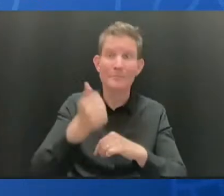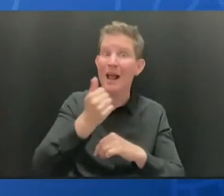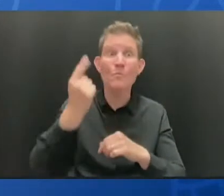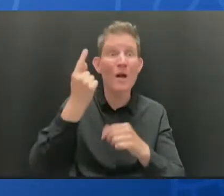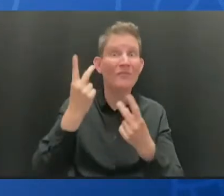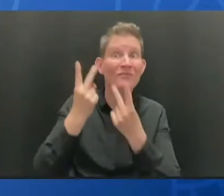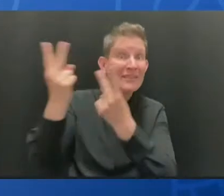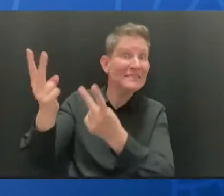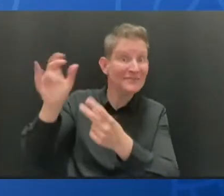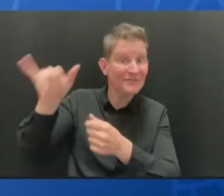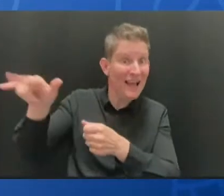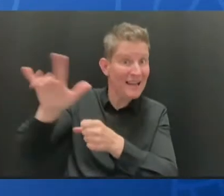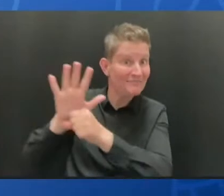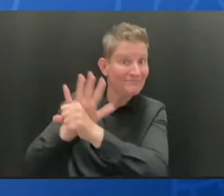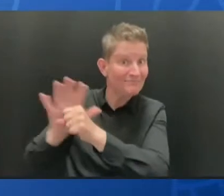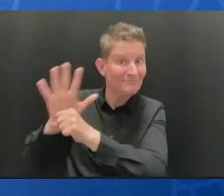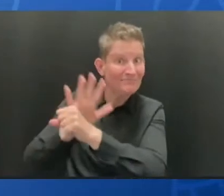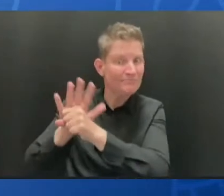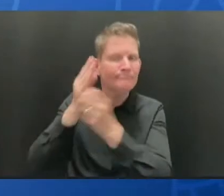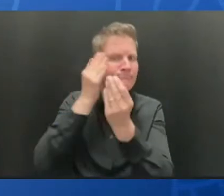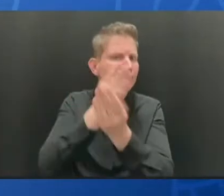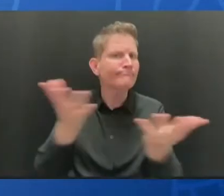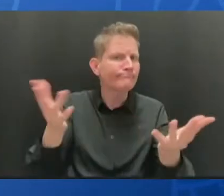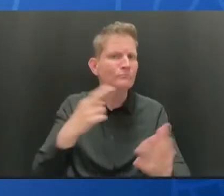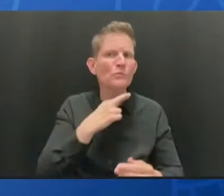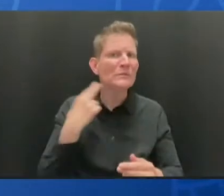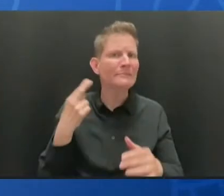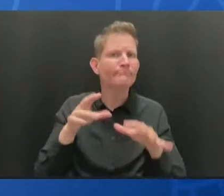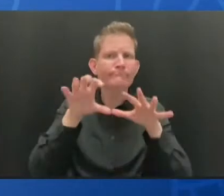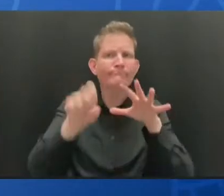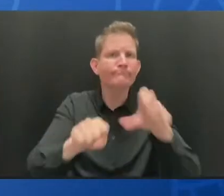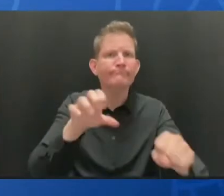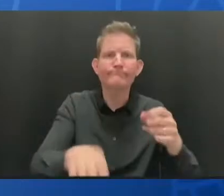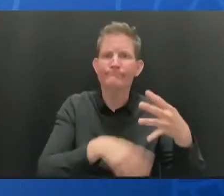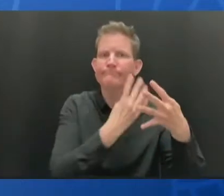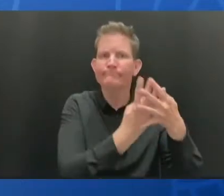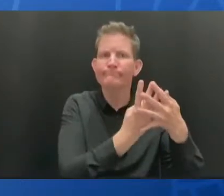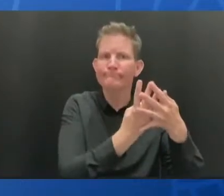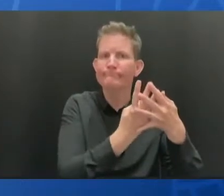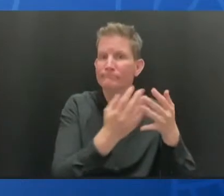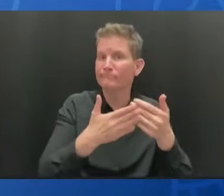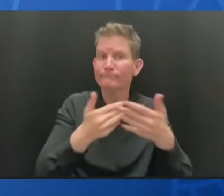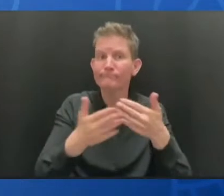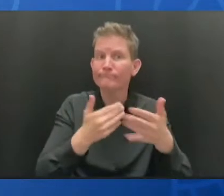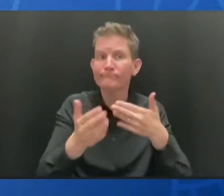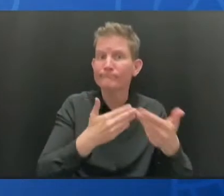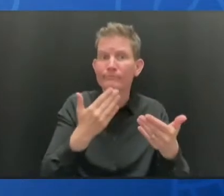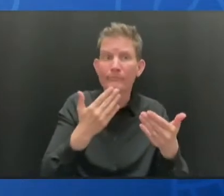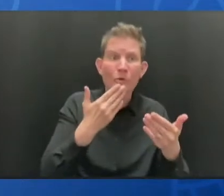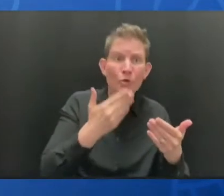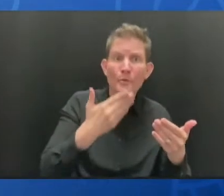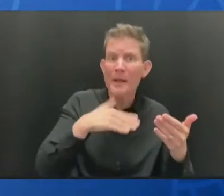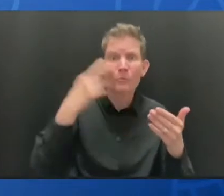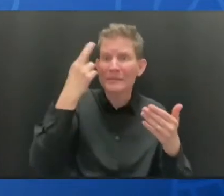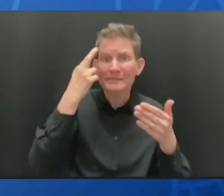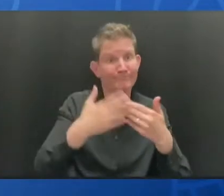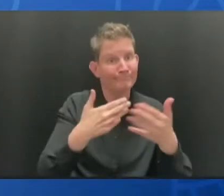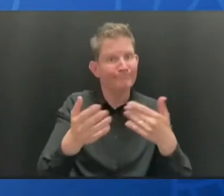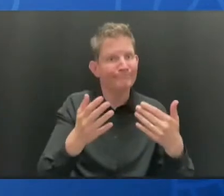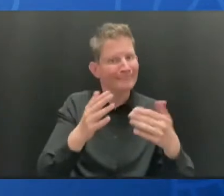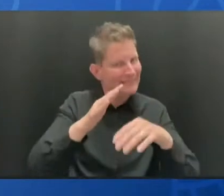wrongfully detained, in prison for months or even years. I cannot emphasize enough the gravity of this